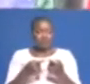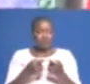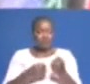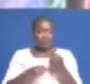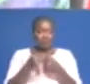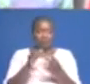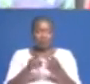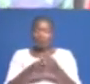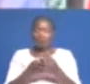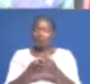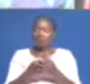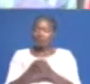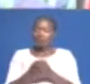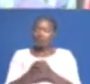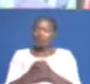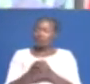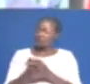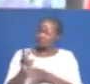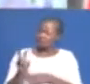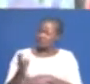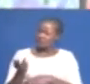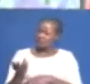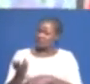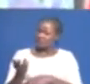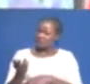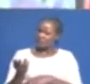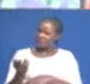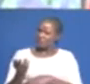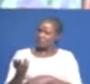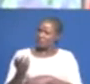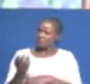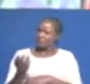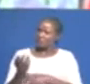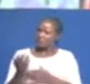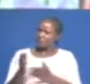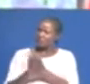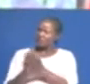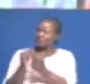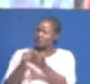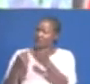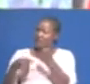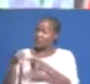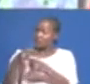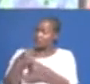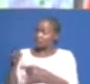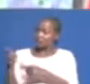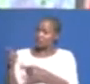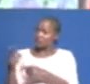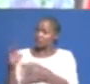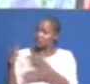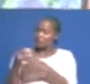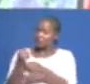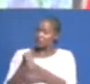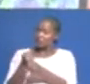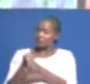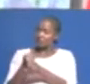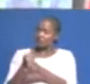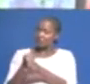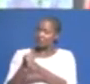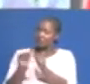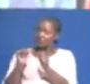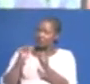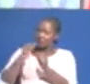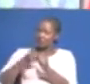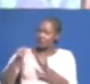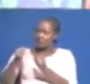and I mean, I didn't like that. I said, look, you guys, we can give these guys a run for their money. Mm-hmm. I mean, because all you have to do some nice old